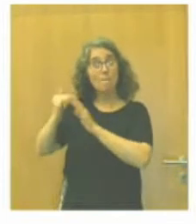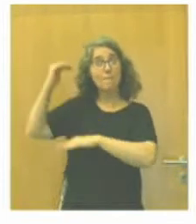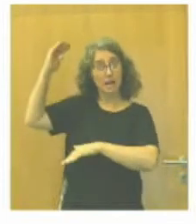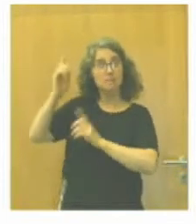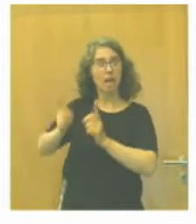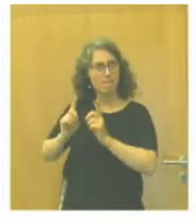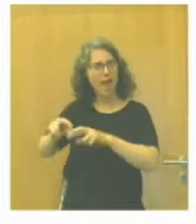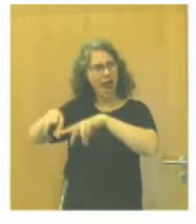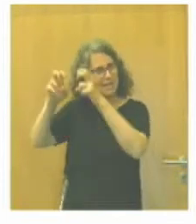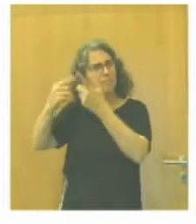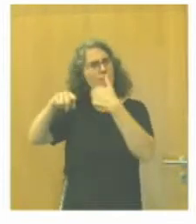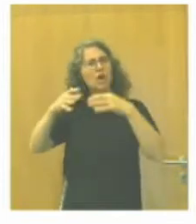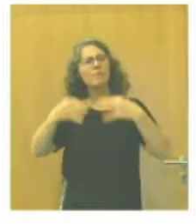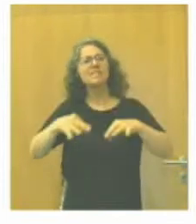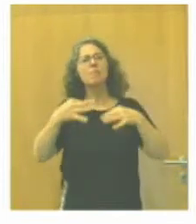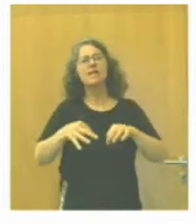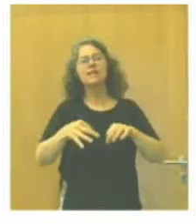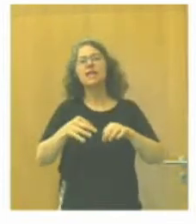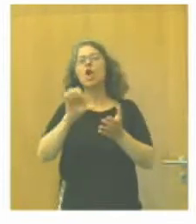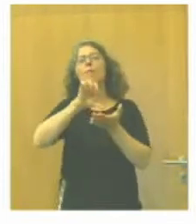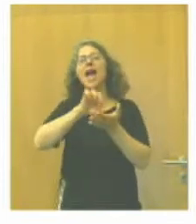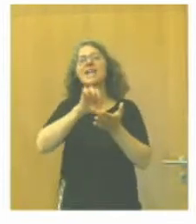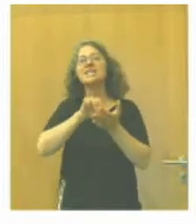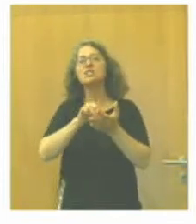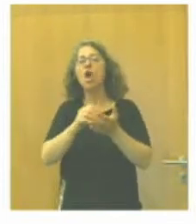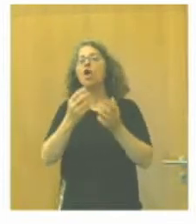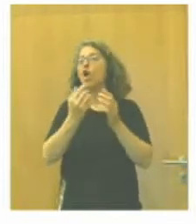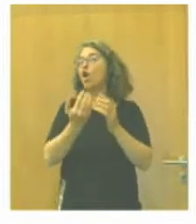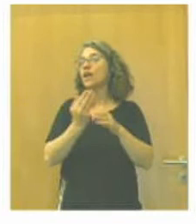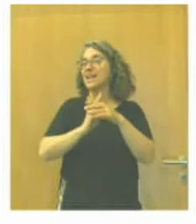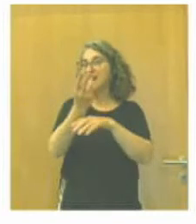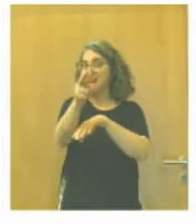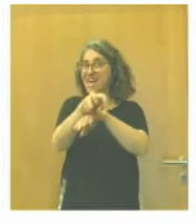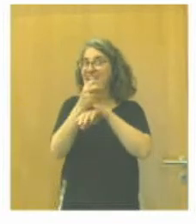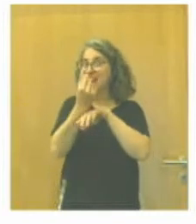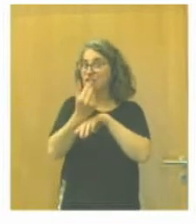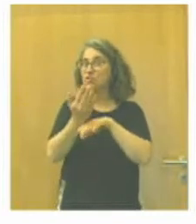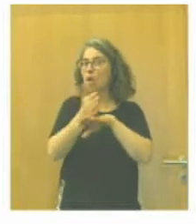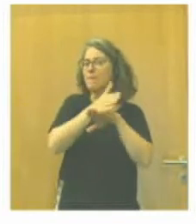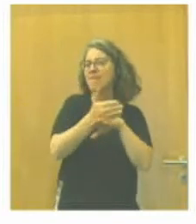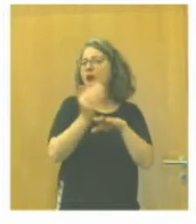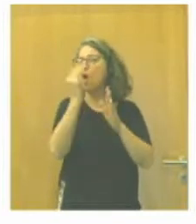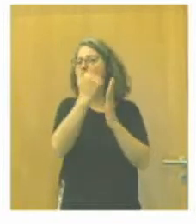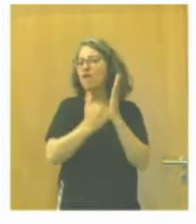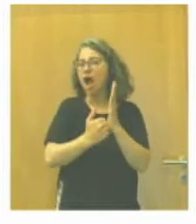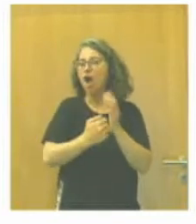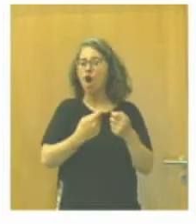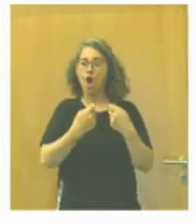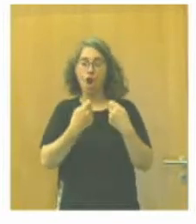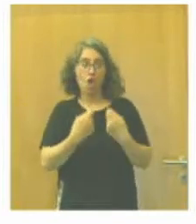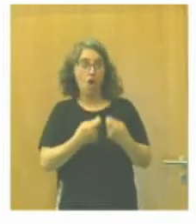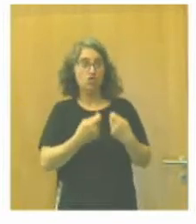the services are really quite inexpensive. Some of those interventions can be delivered for 1 cent